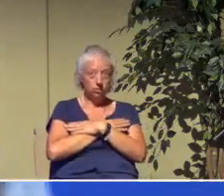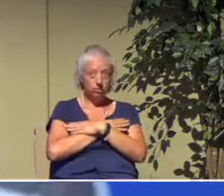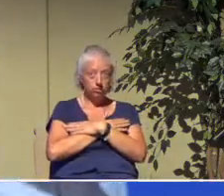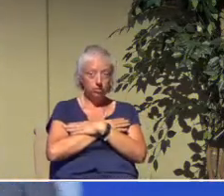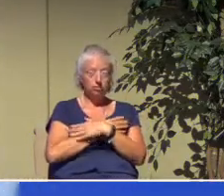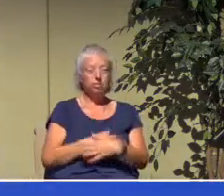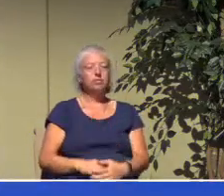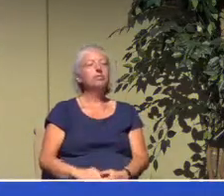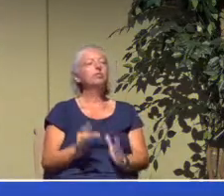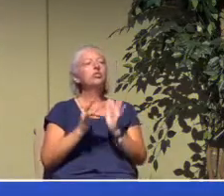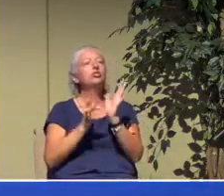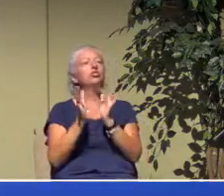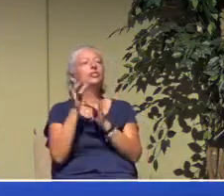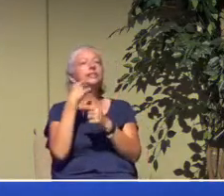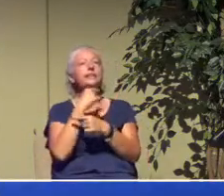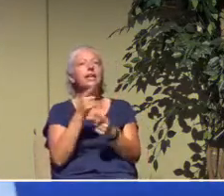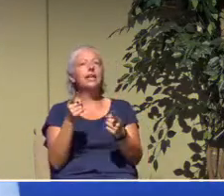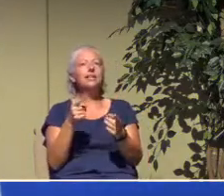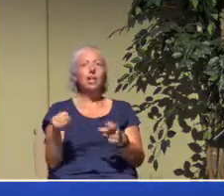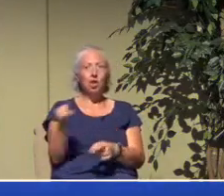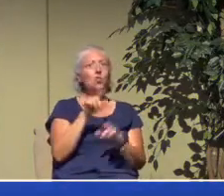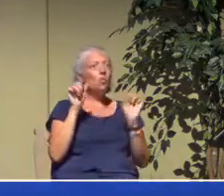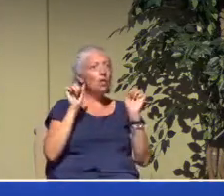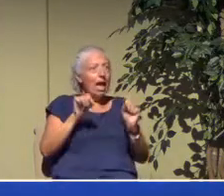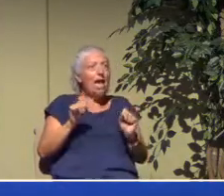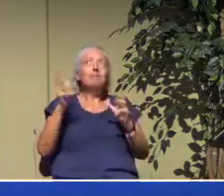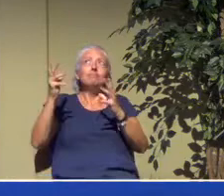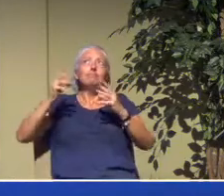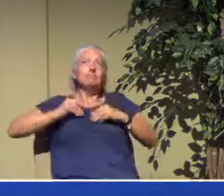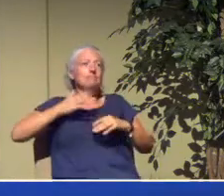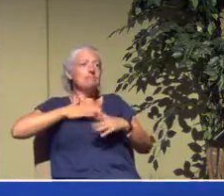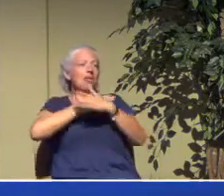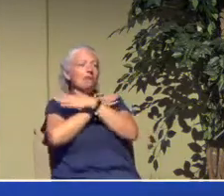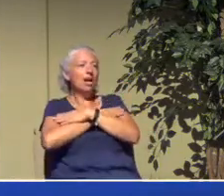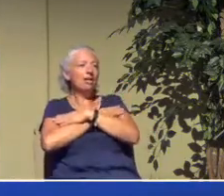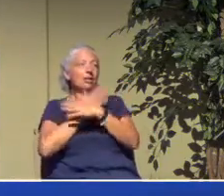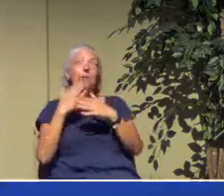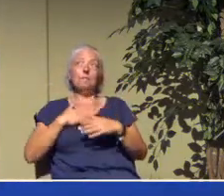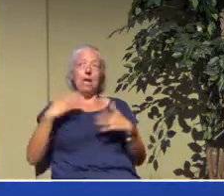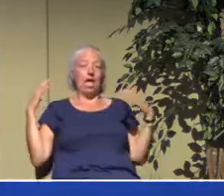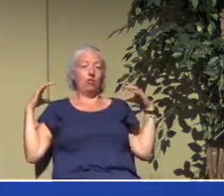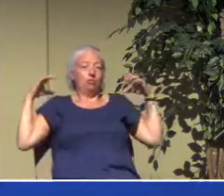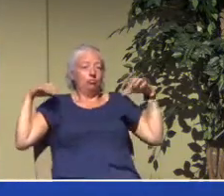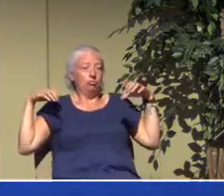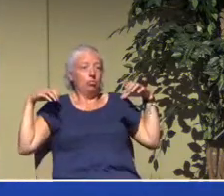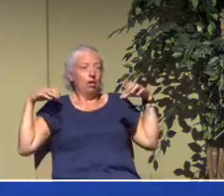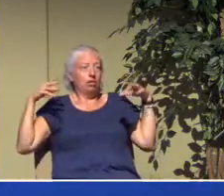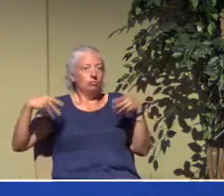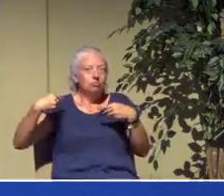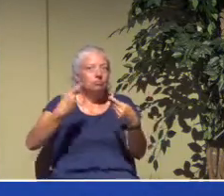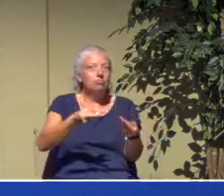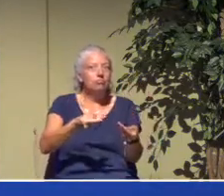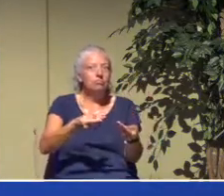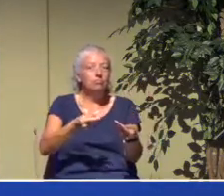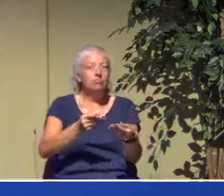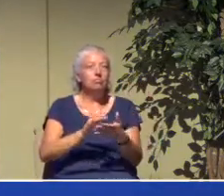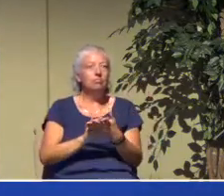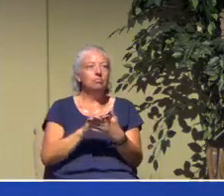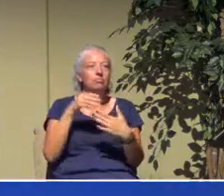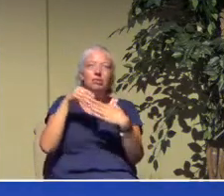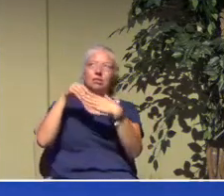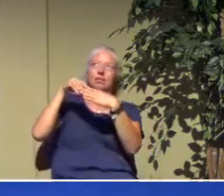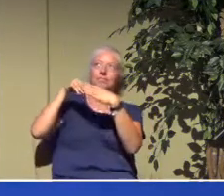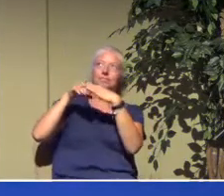Jesus says to you right now, he says, you can have my rest, take my yoke upon you, and enter